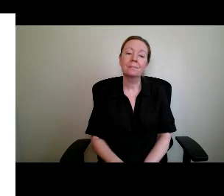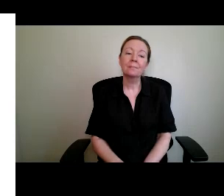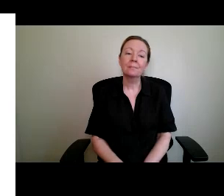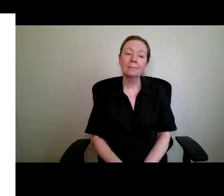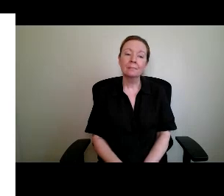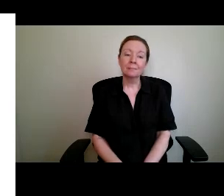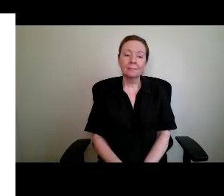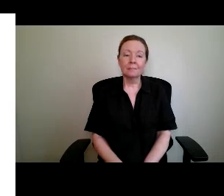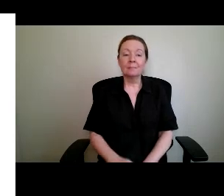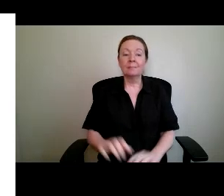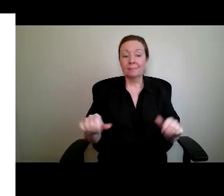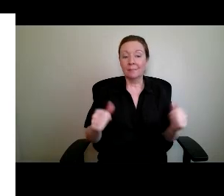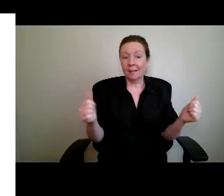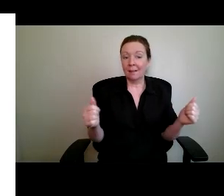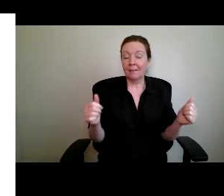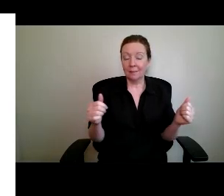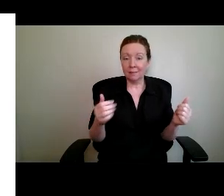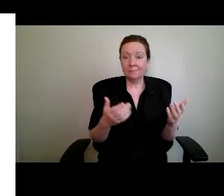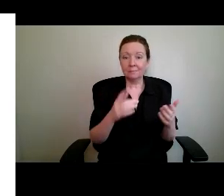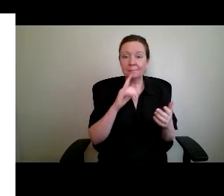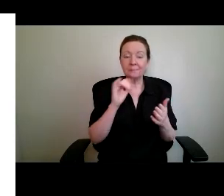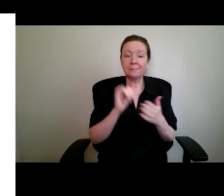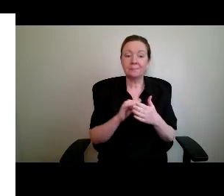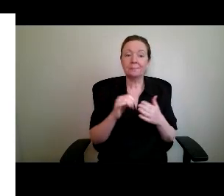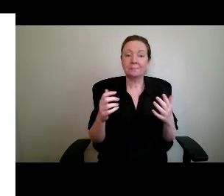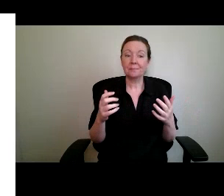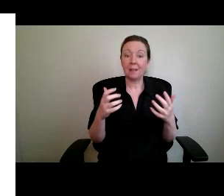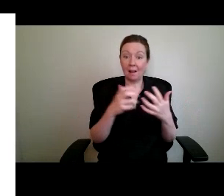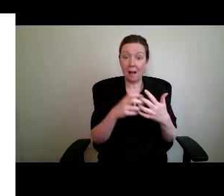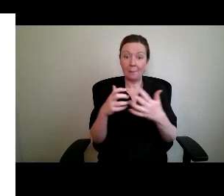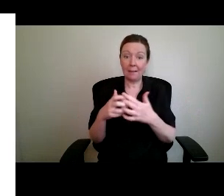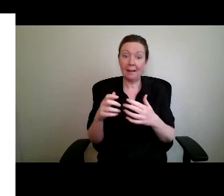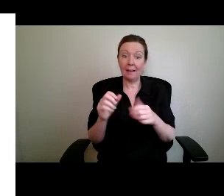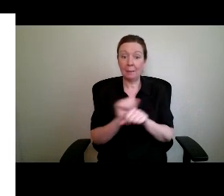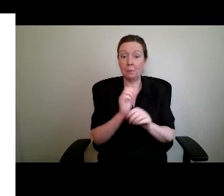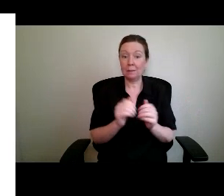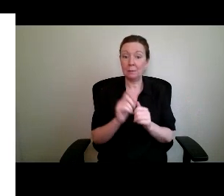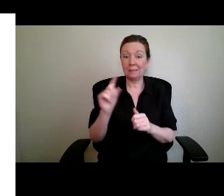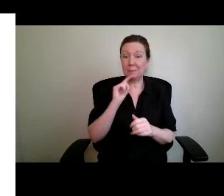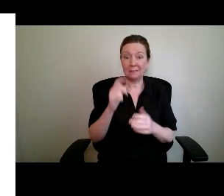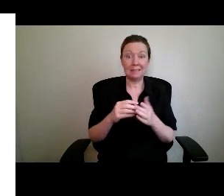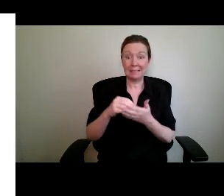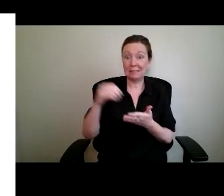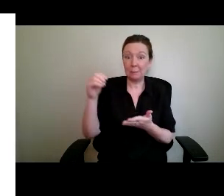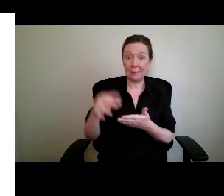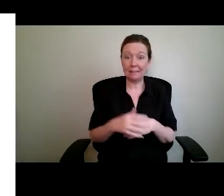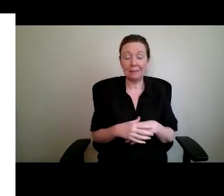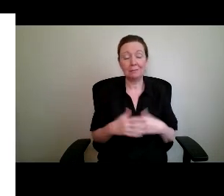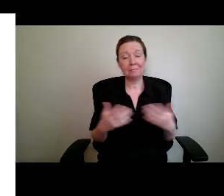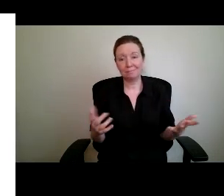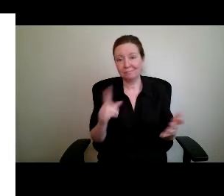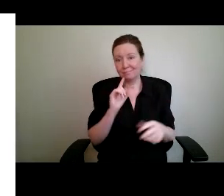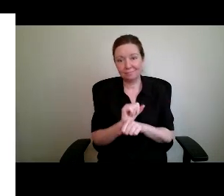And so another common misconception is that accommodating employees with disabilities is expensive. In